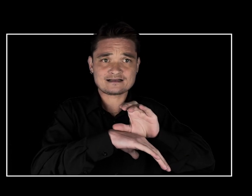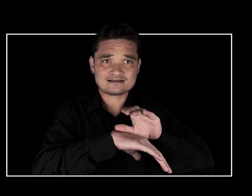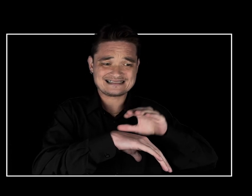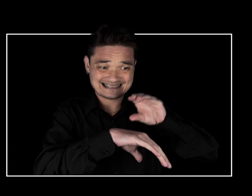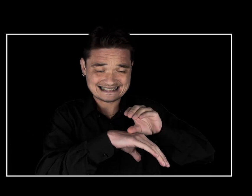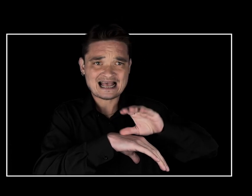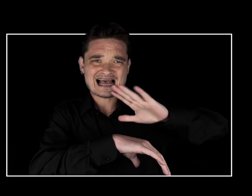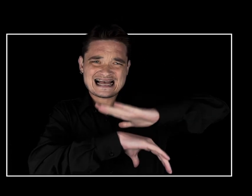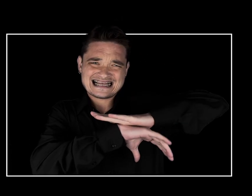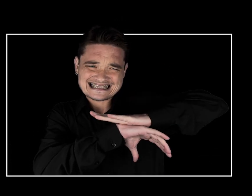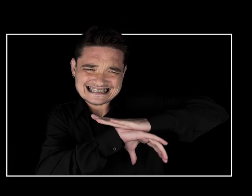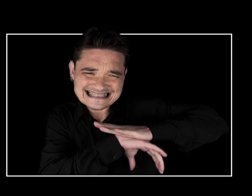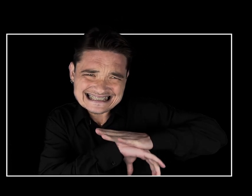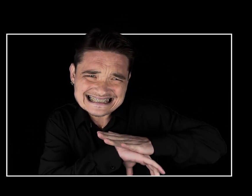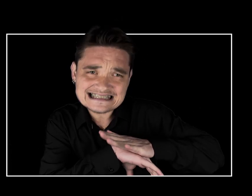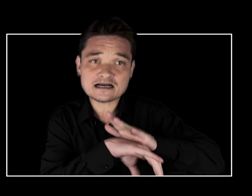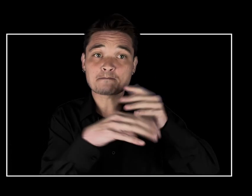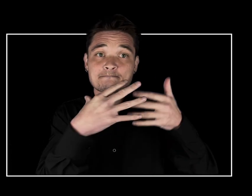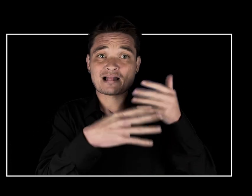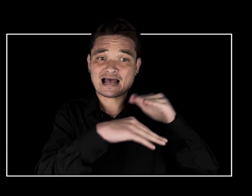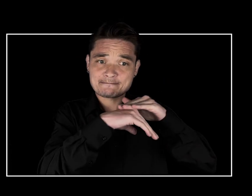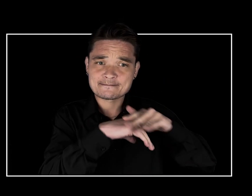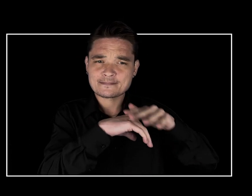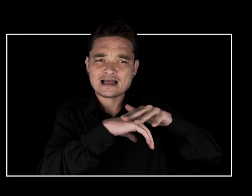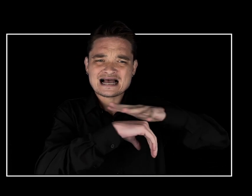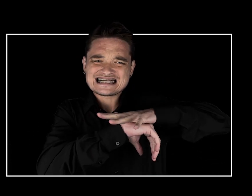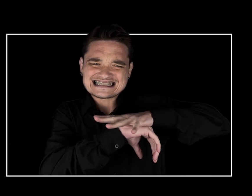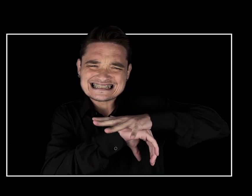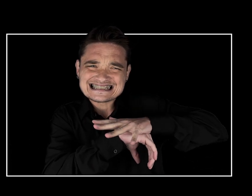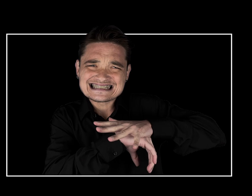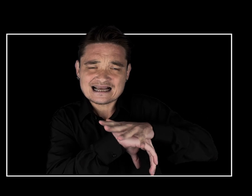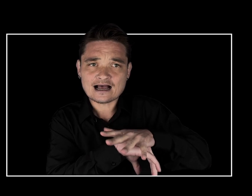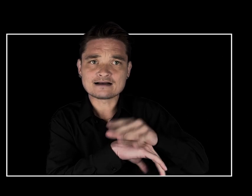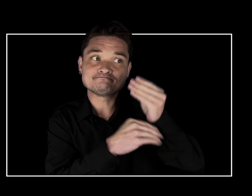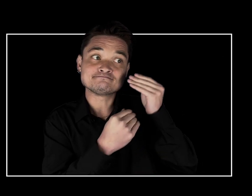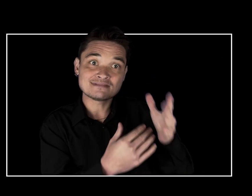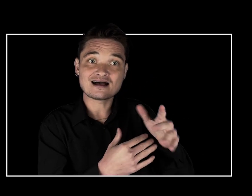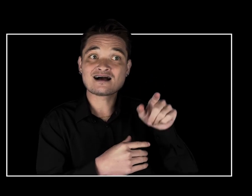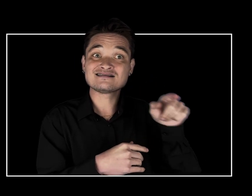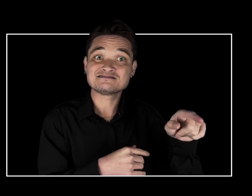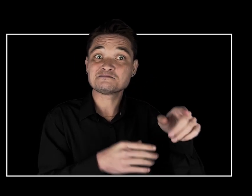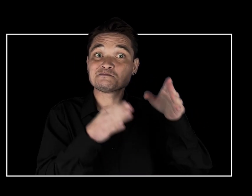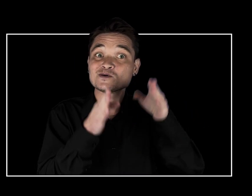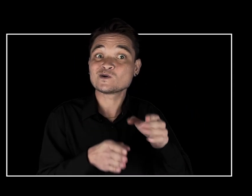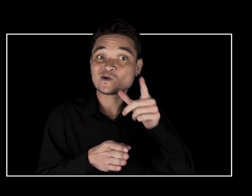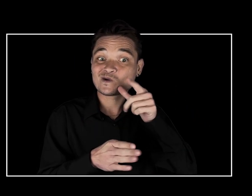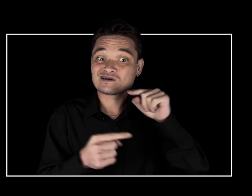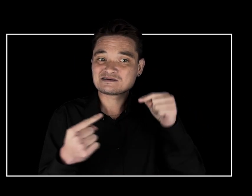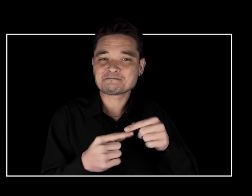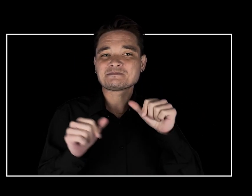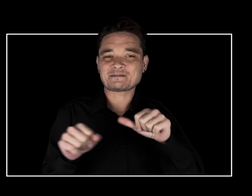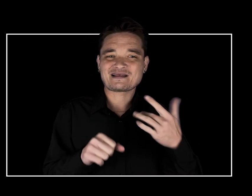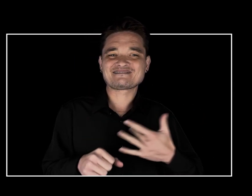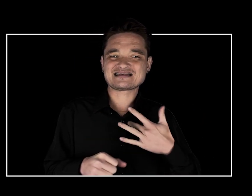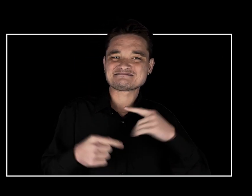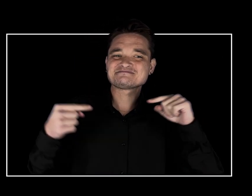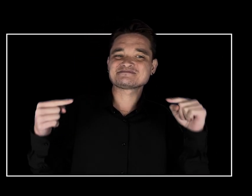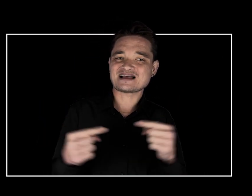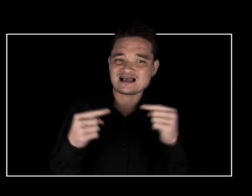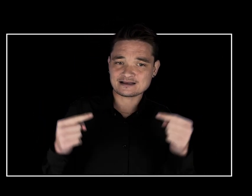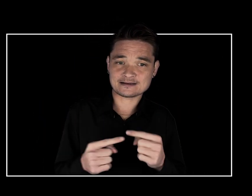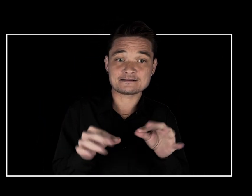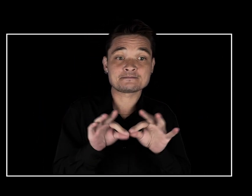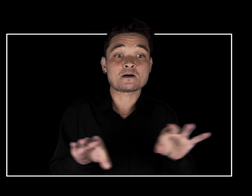stops. The victim will feel pain. Once bleeding is controlled, maintain pressure until